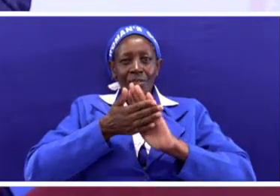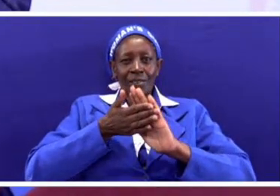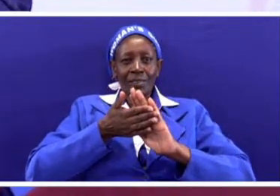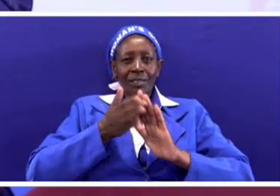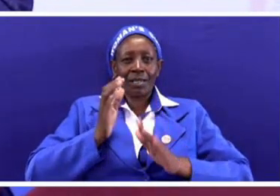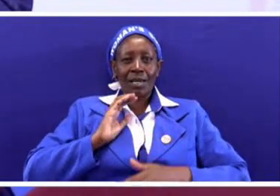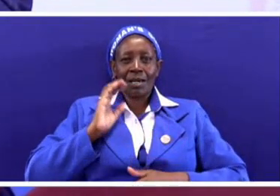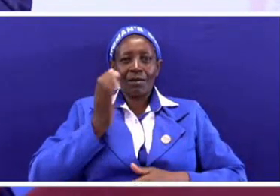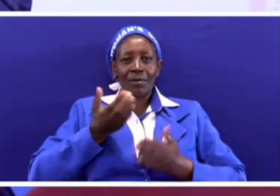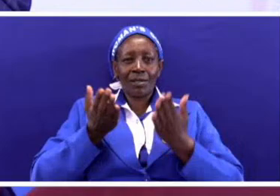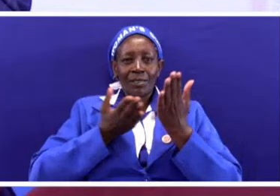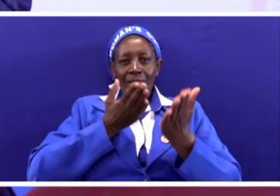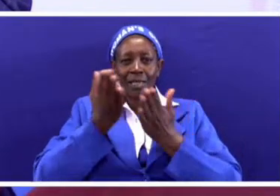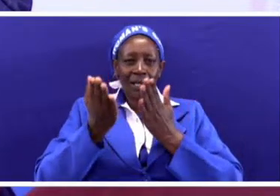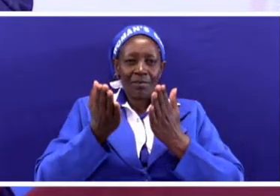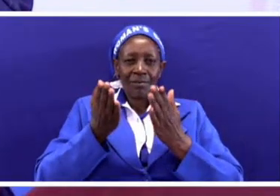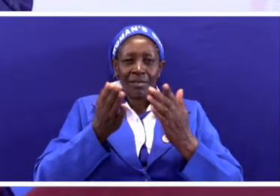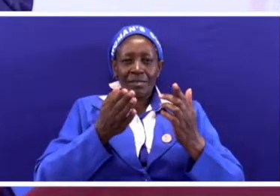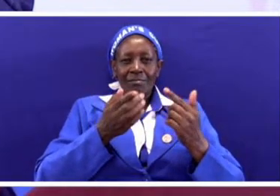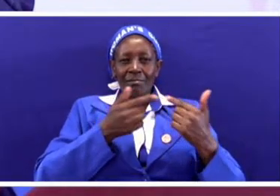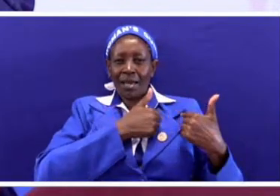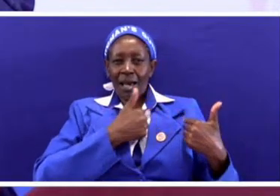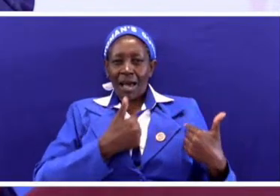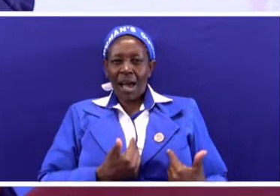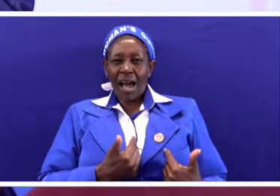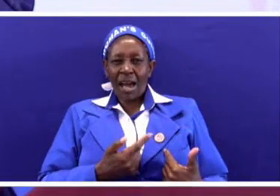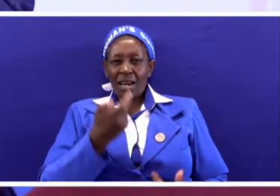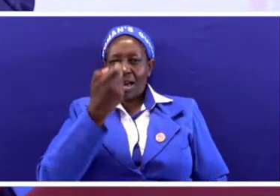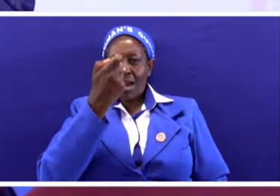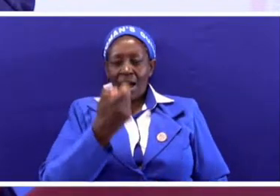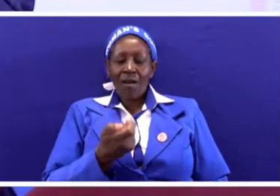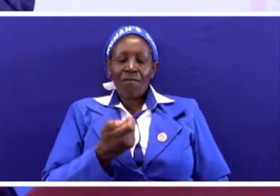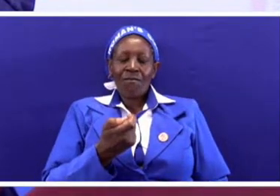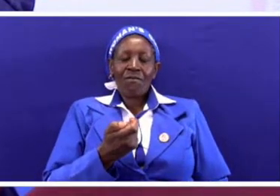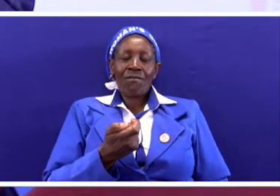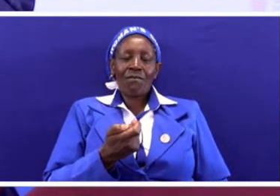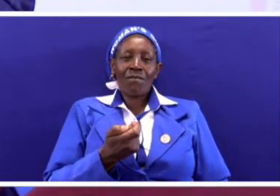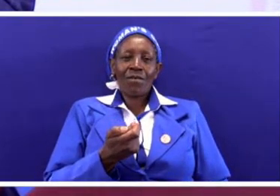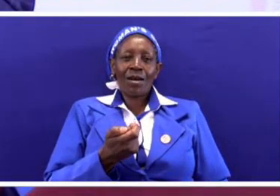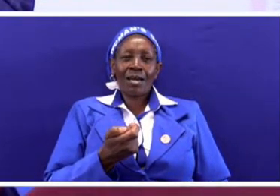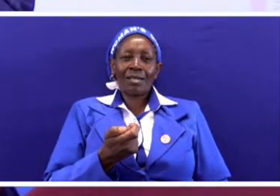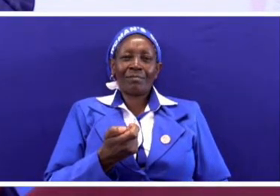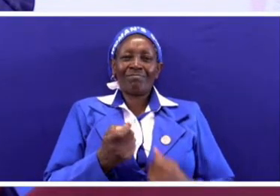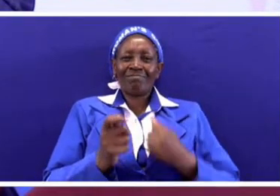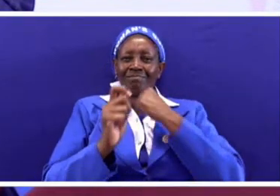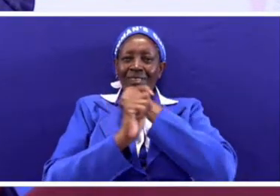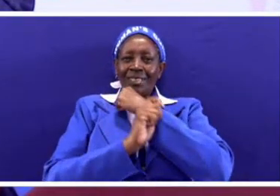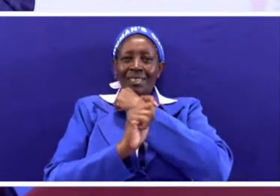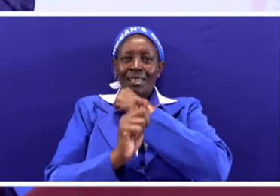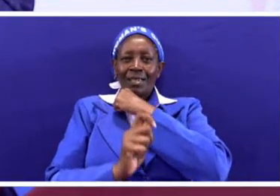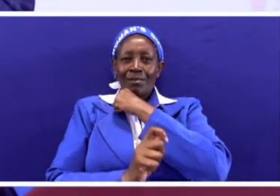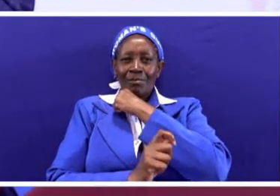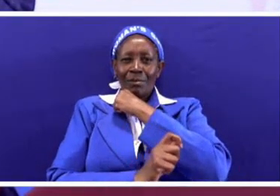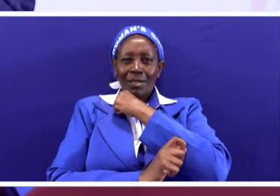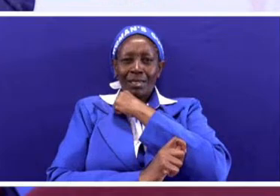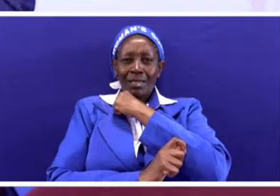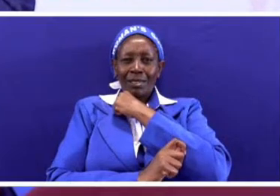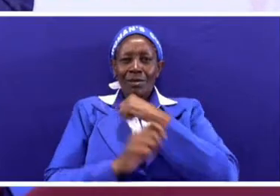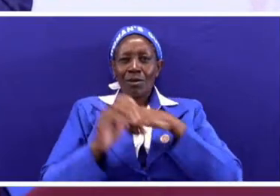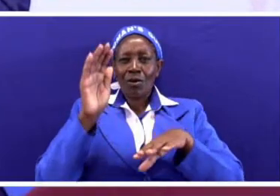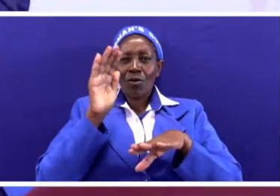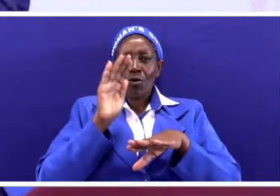has been half-hearted, our service has been tempted and focused on mammon, on